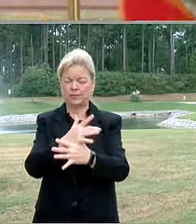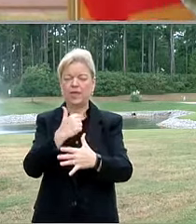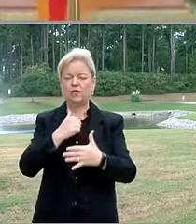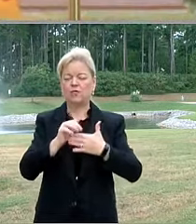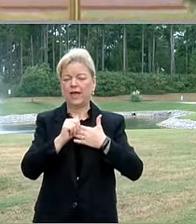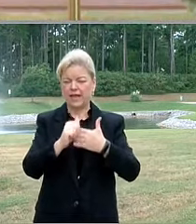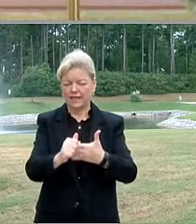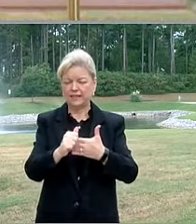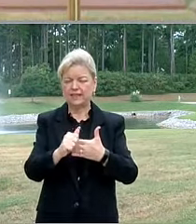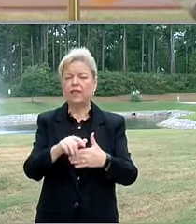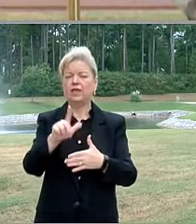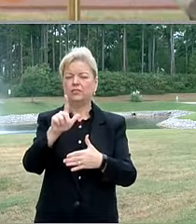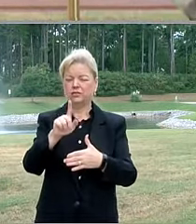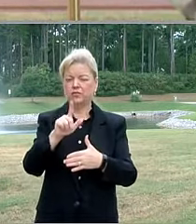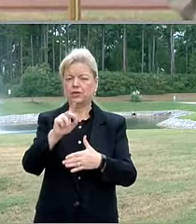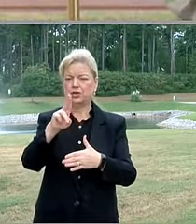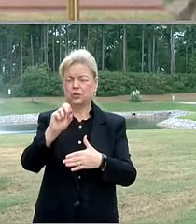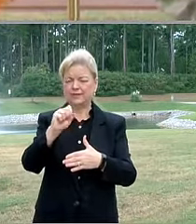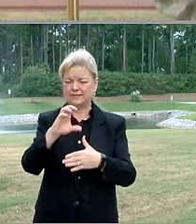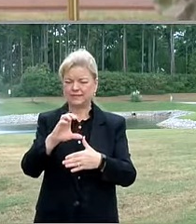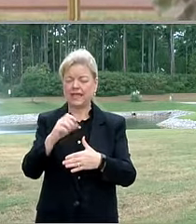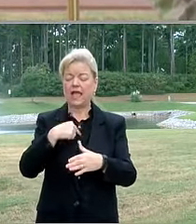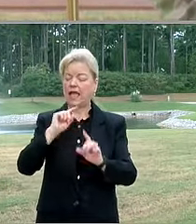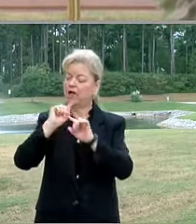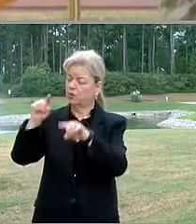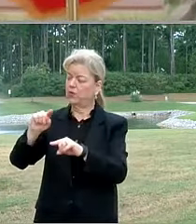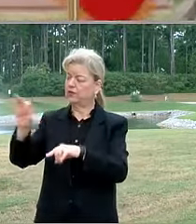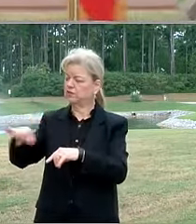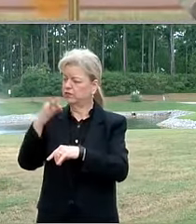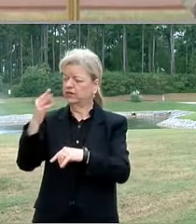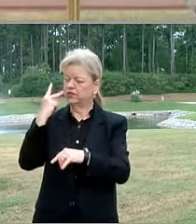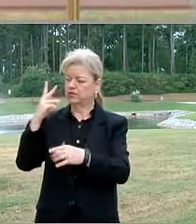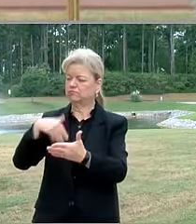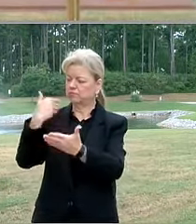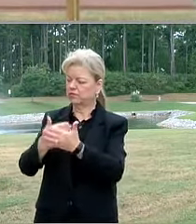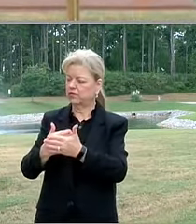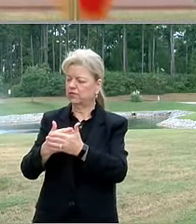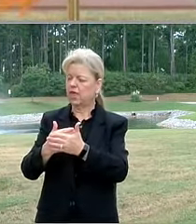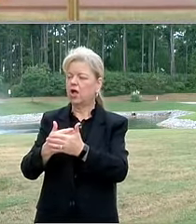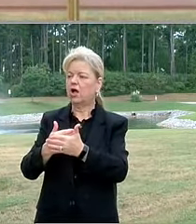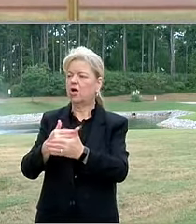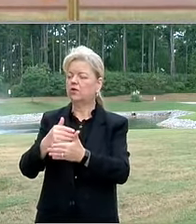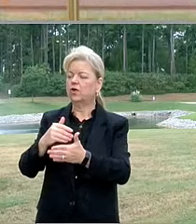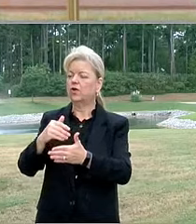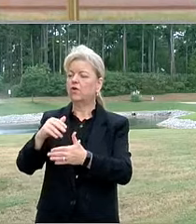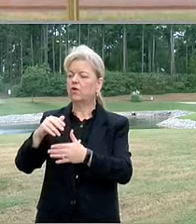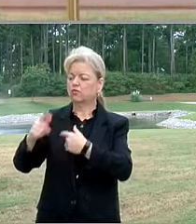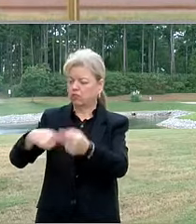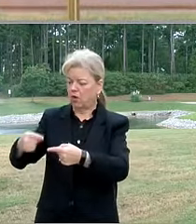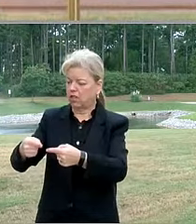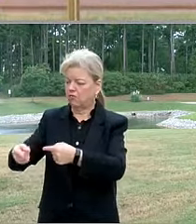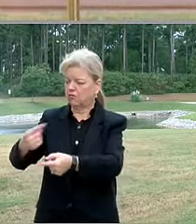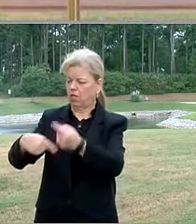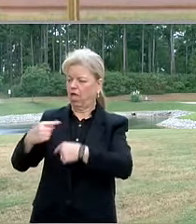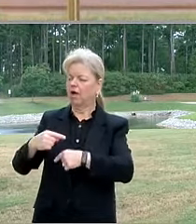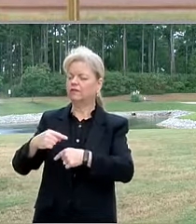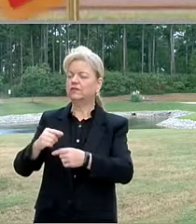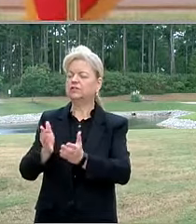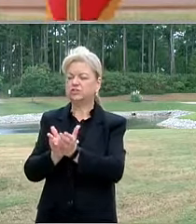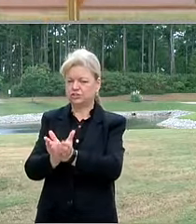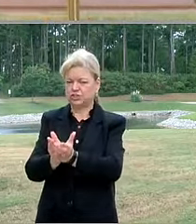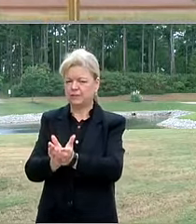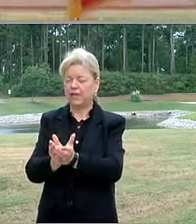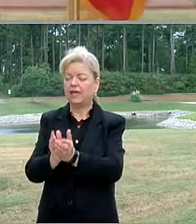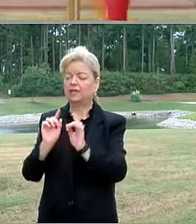21st TSC. So I went to France to observe the arrival of a roll-on, roll-off ship carrying a combat aviation brigade that was deploying to Germany